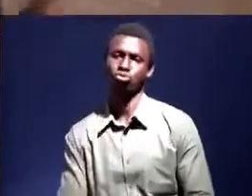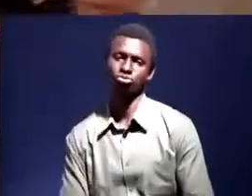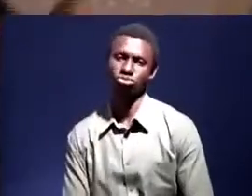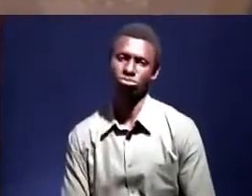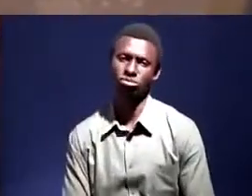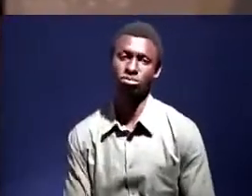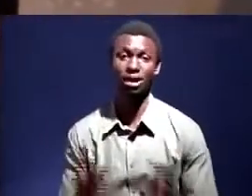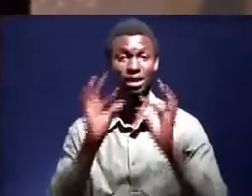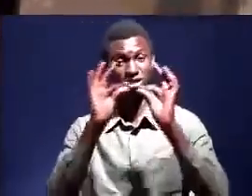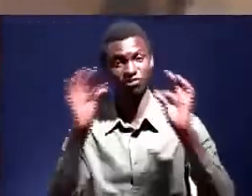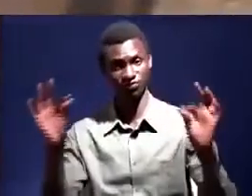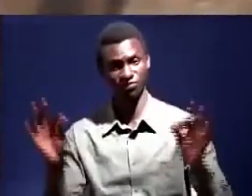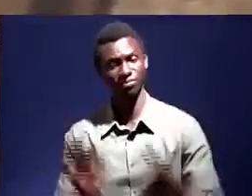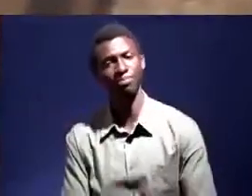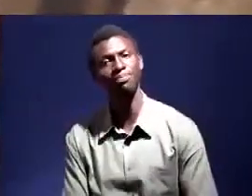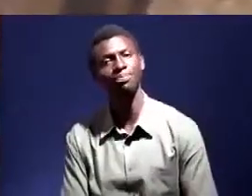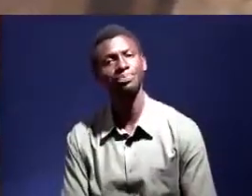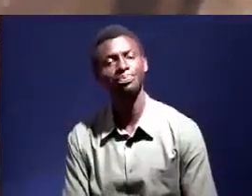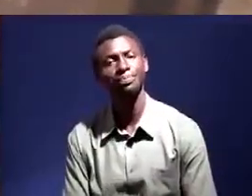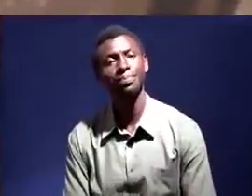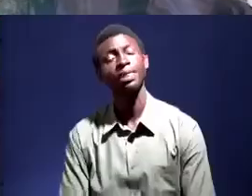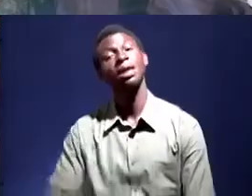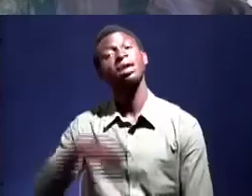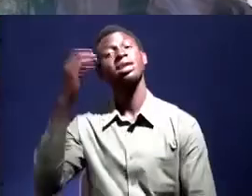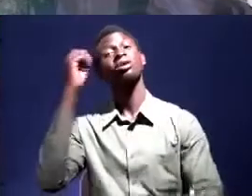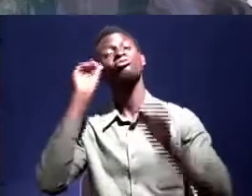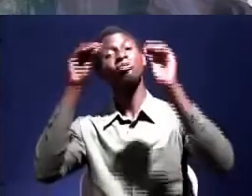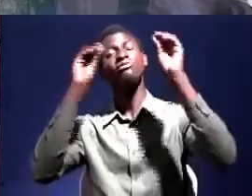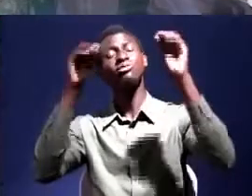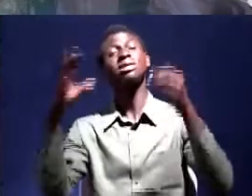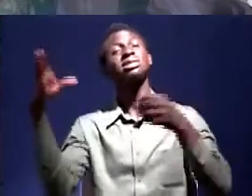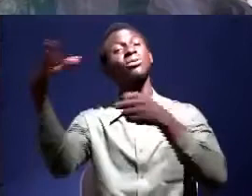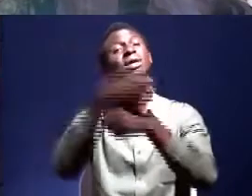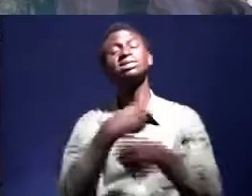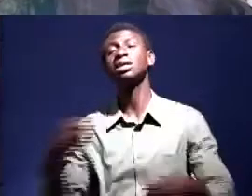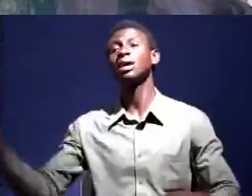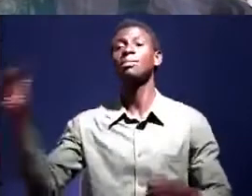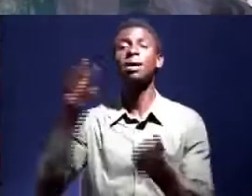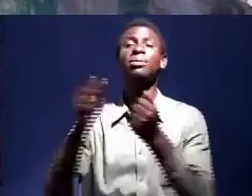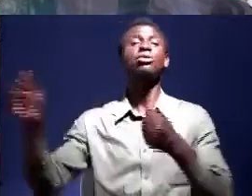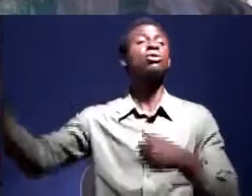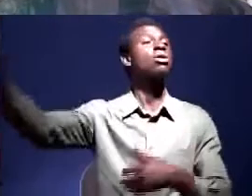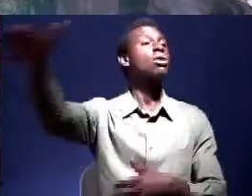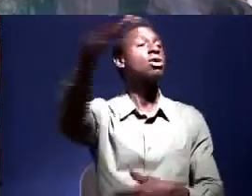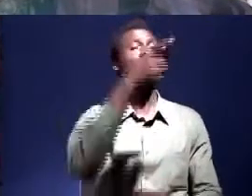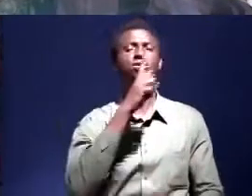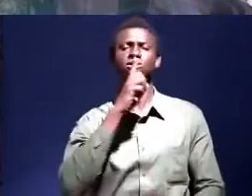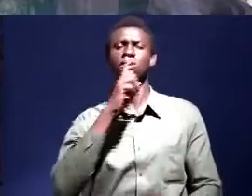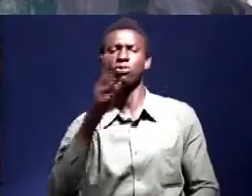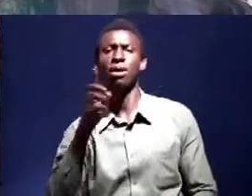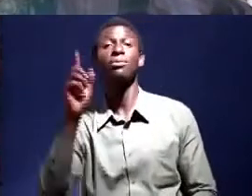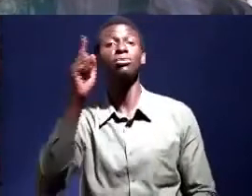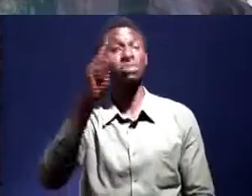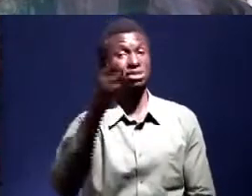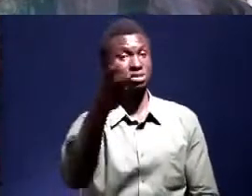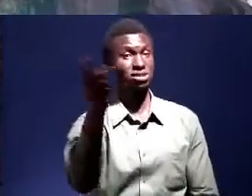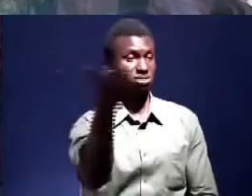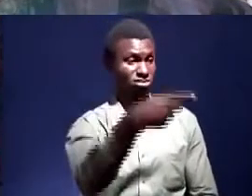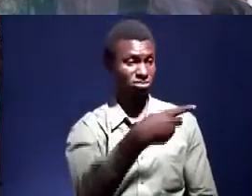to observe all things that I've commanded. Na kuwafundisha kuyashika yote niliyoamuru ninyi. And lo, I'm with you always,